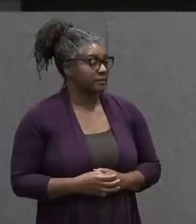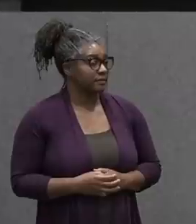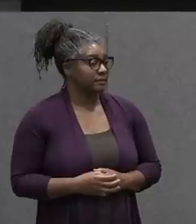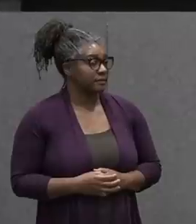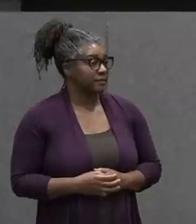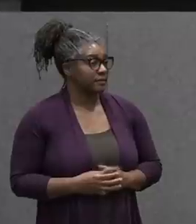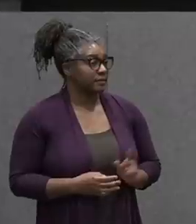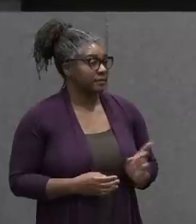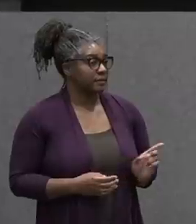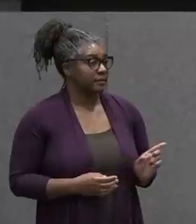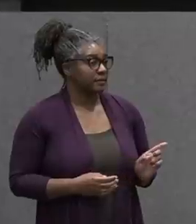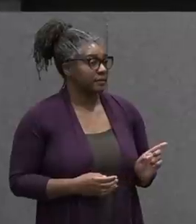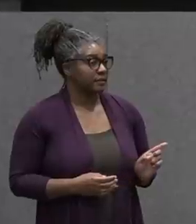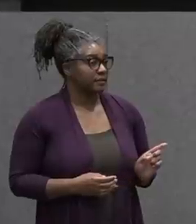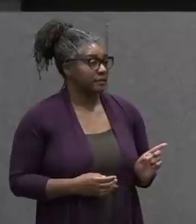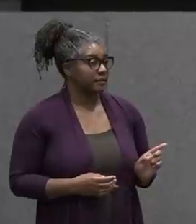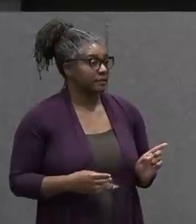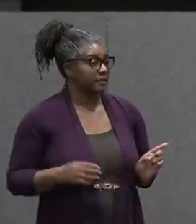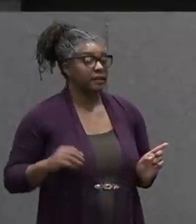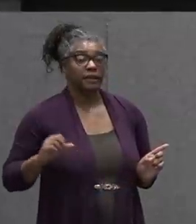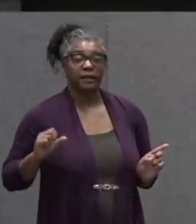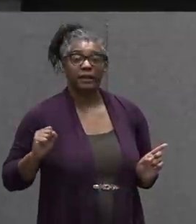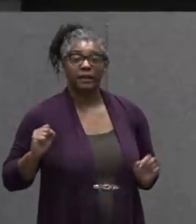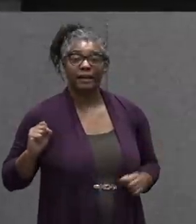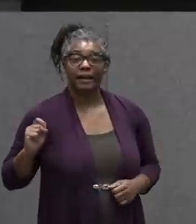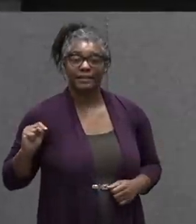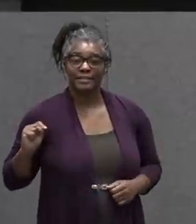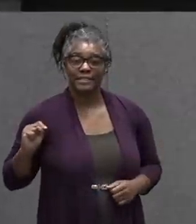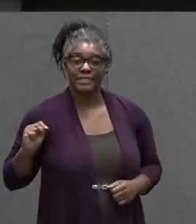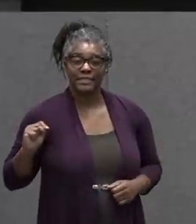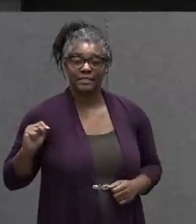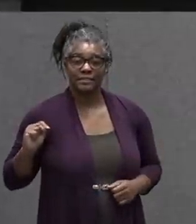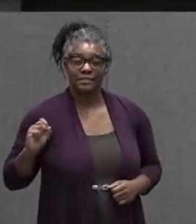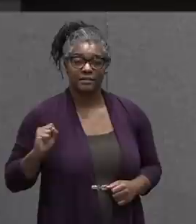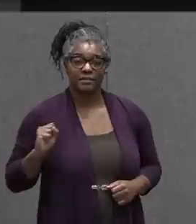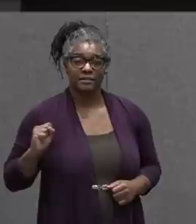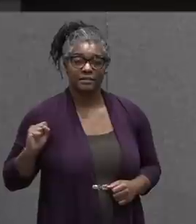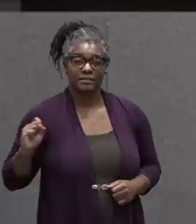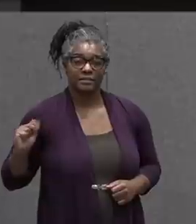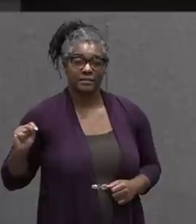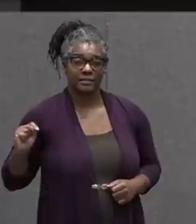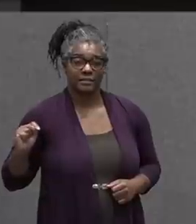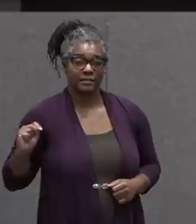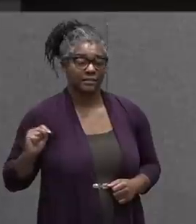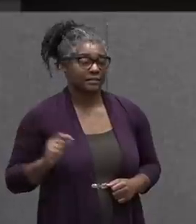And then I wrote down S-T, st.